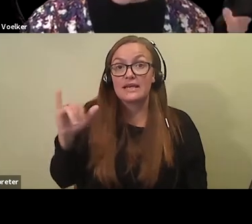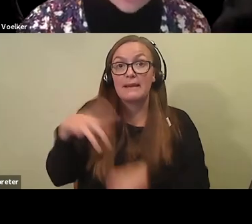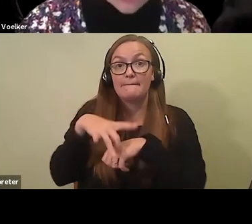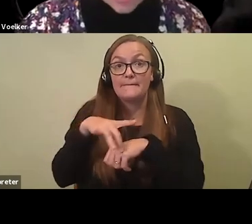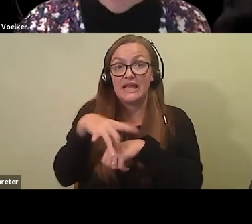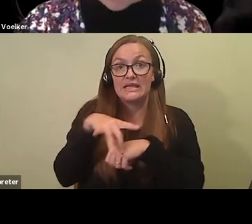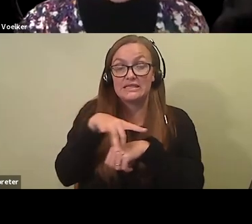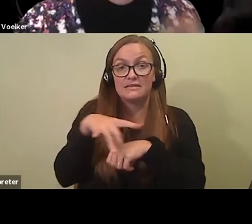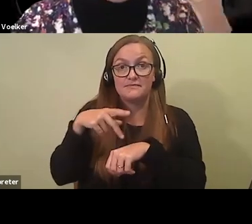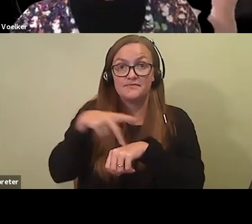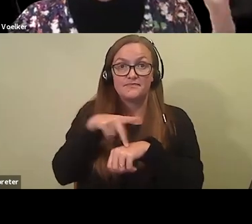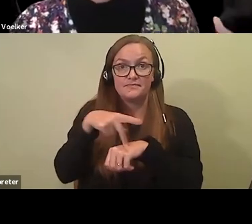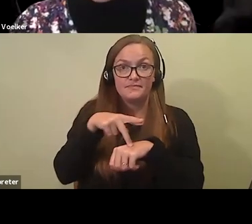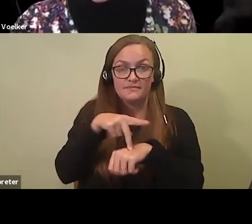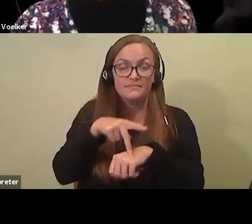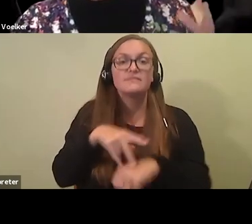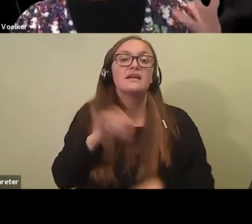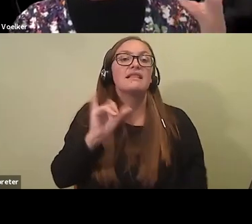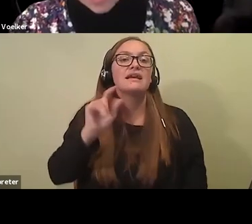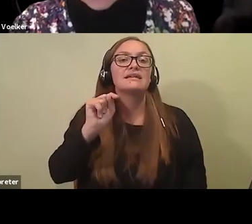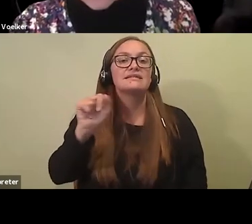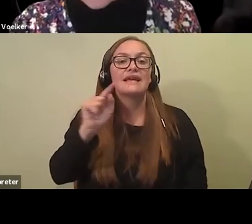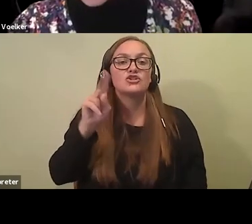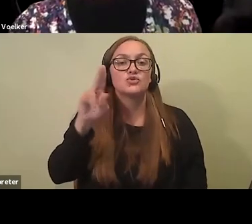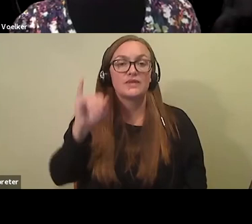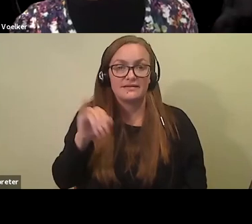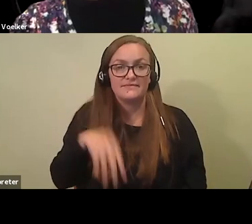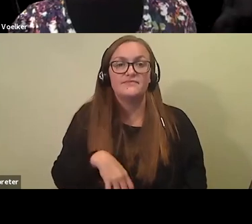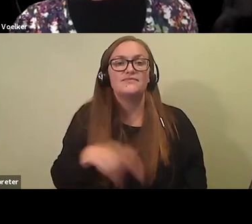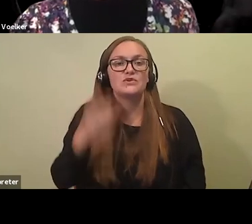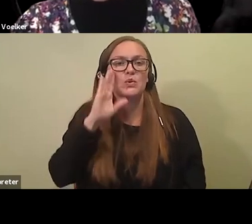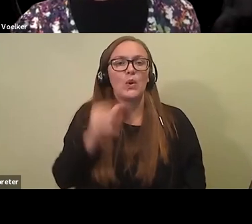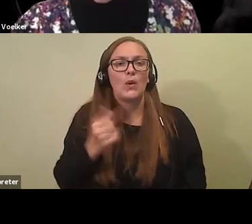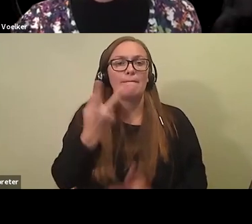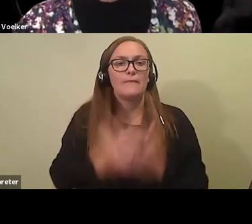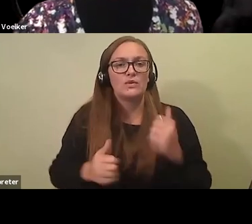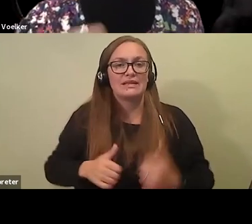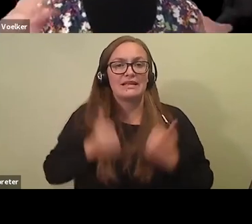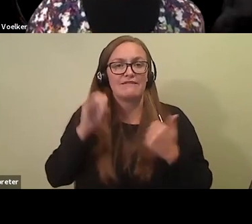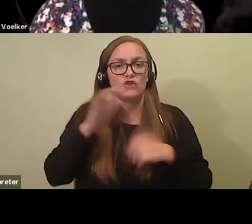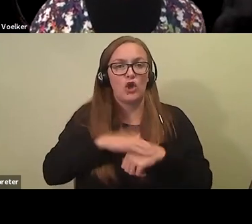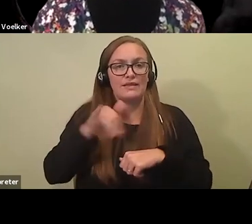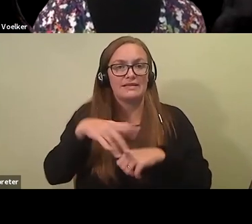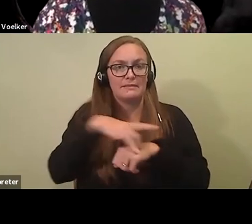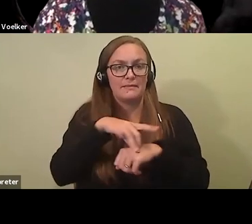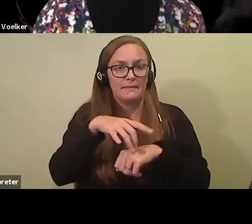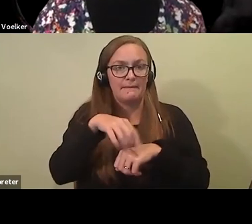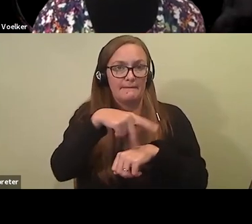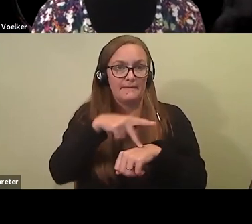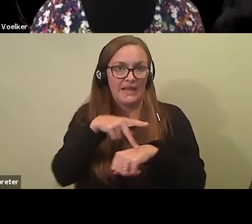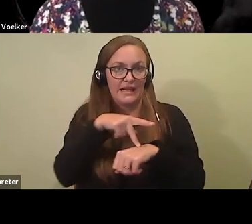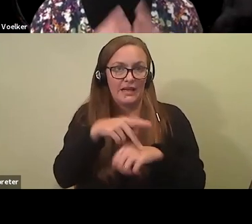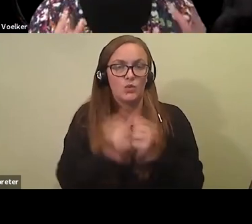Anakin and Luke Skywalker both lived on this planet with two suns. And so I'd really like to hear a little bit more about your research trying to